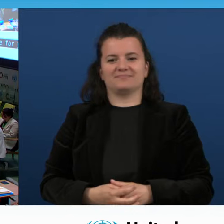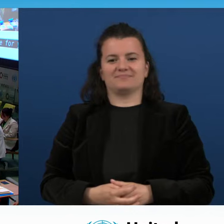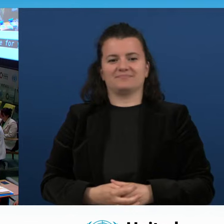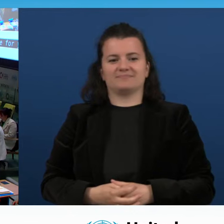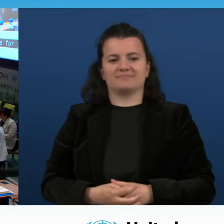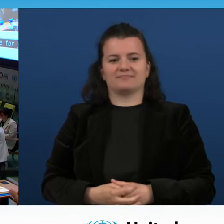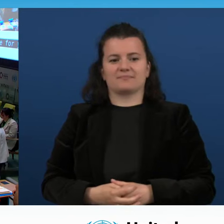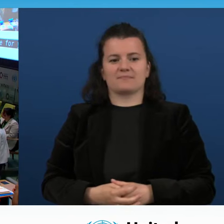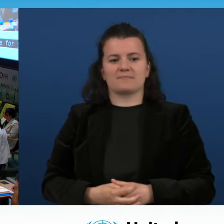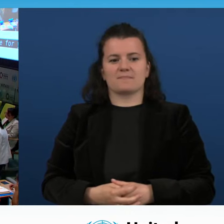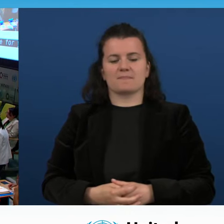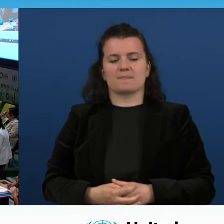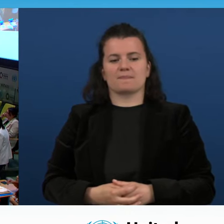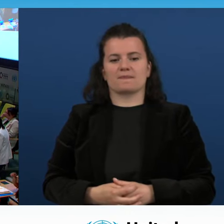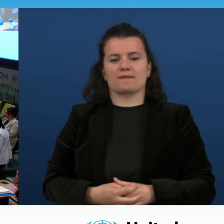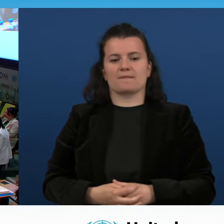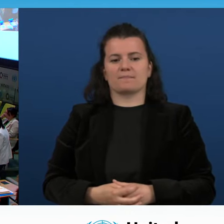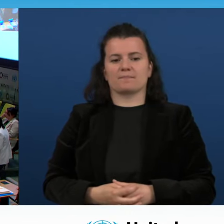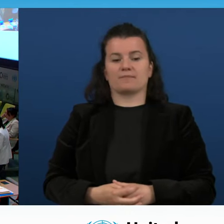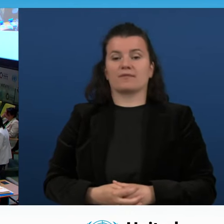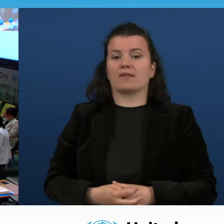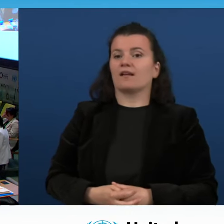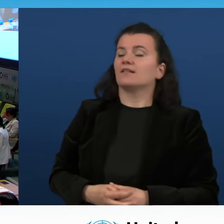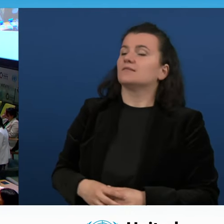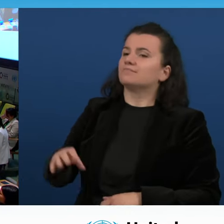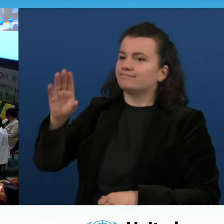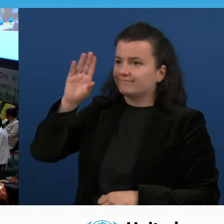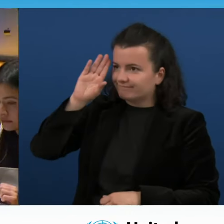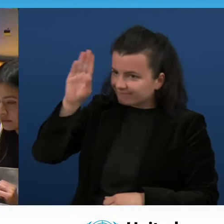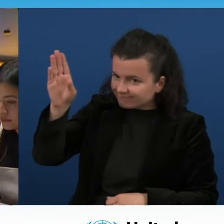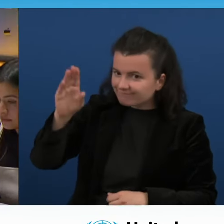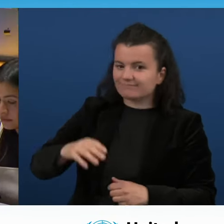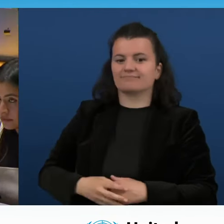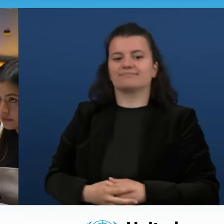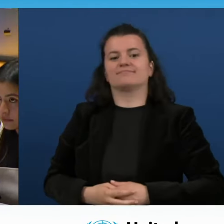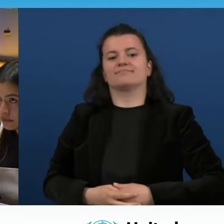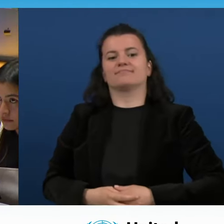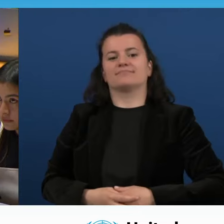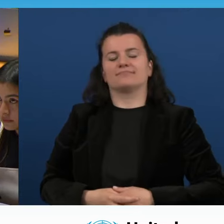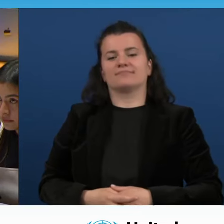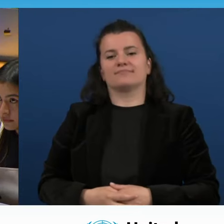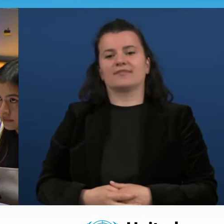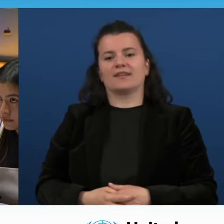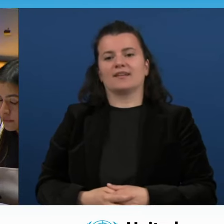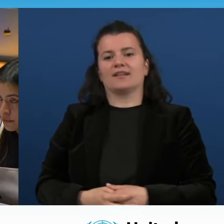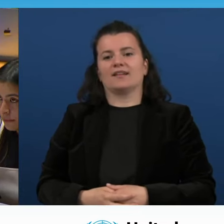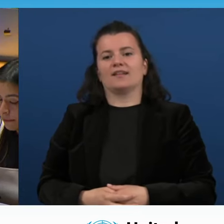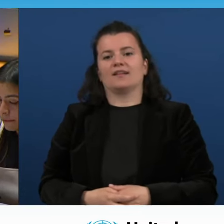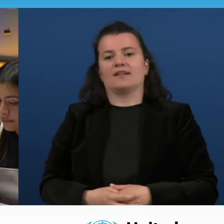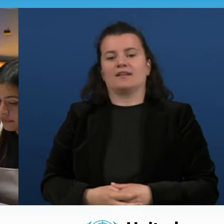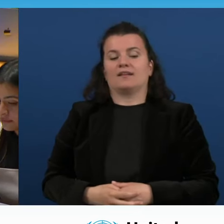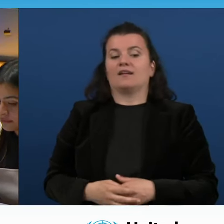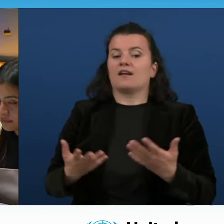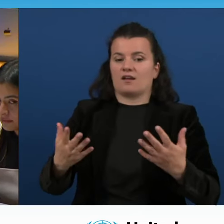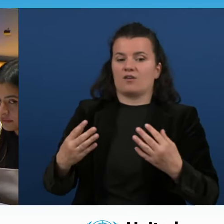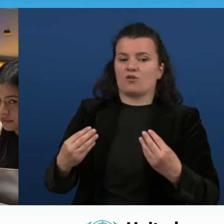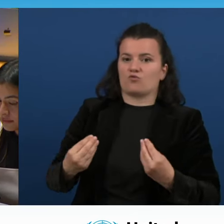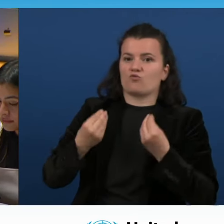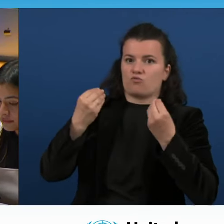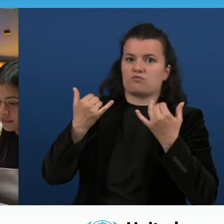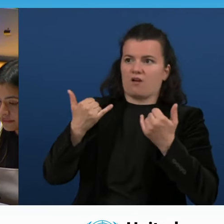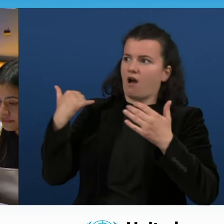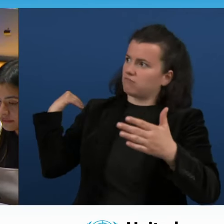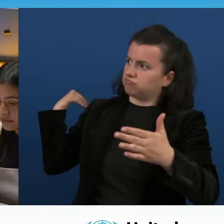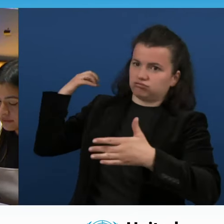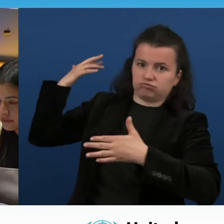For us, being young in the current world is more than a stage in life. It's a historic responsibility. In a context of global challenges